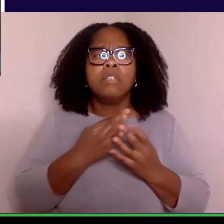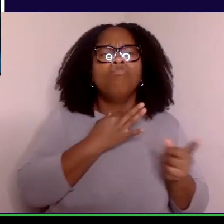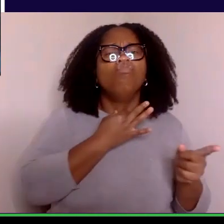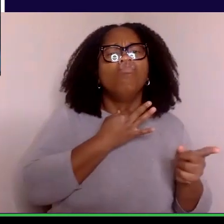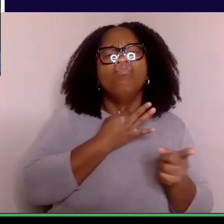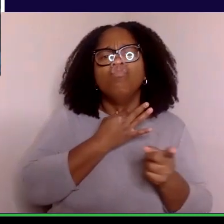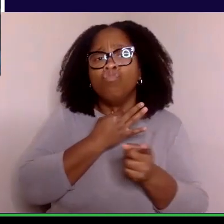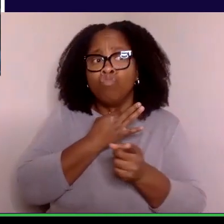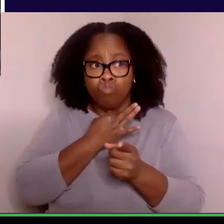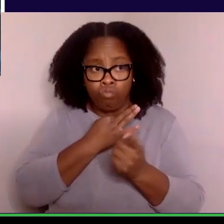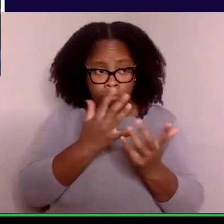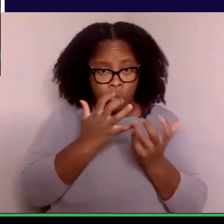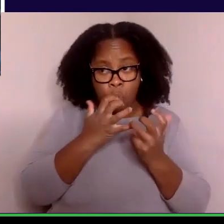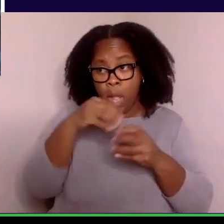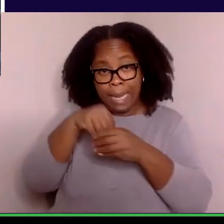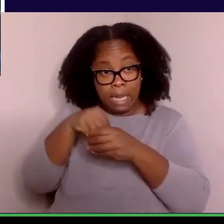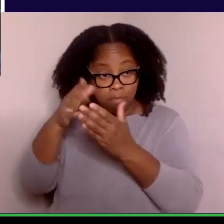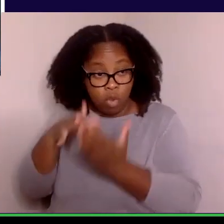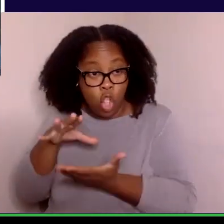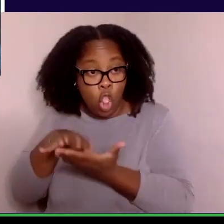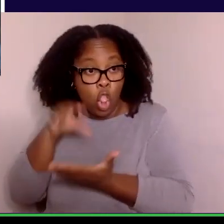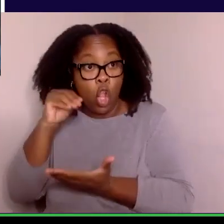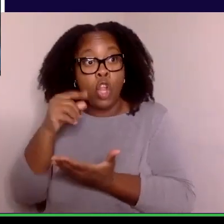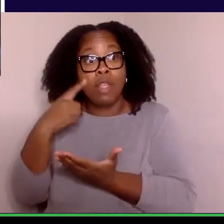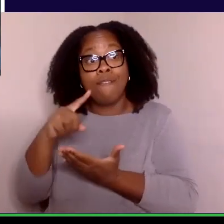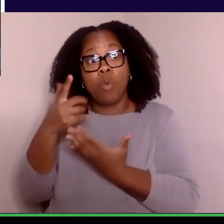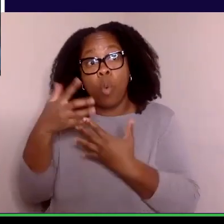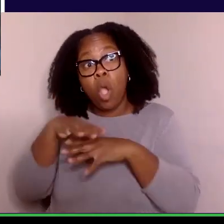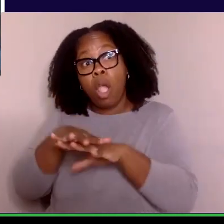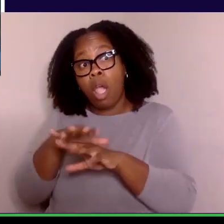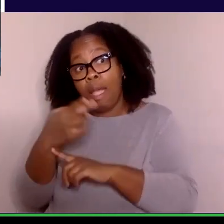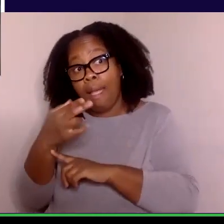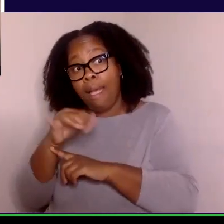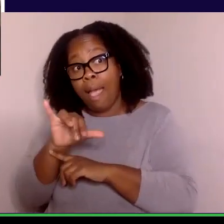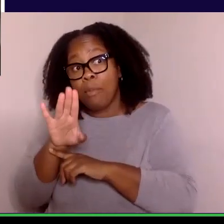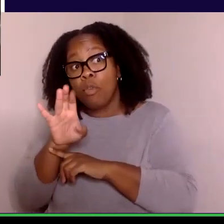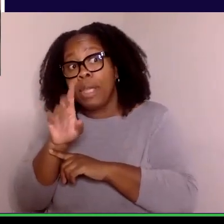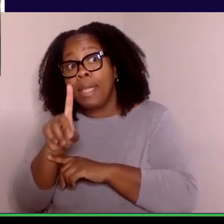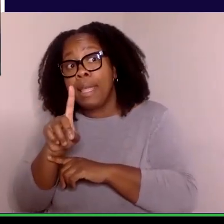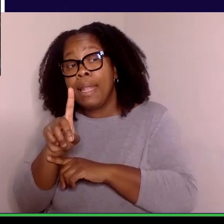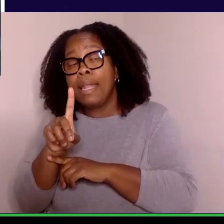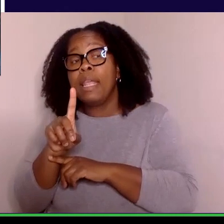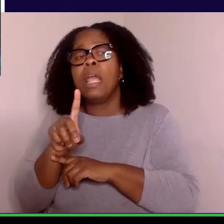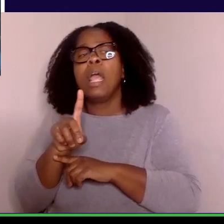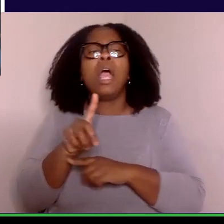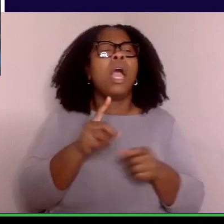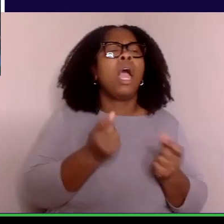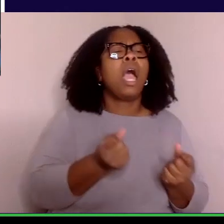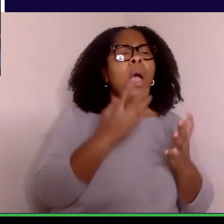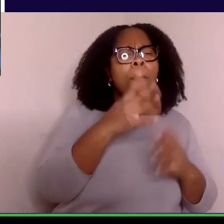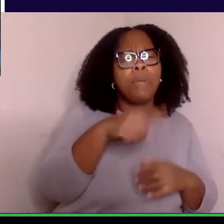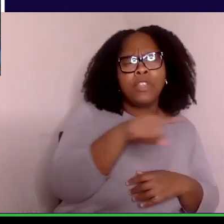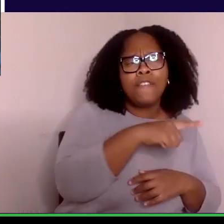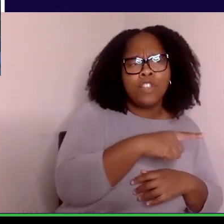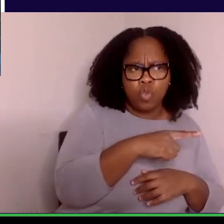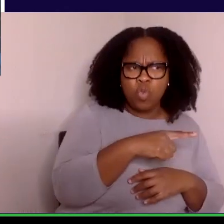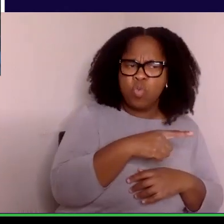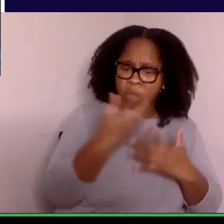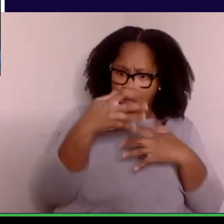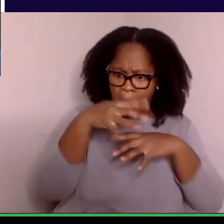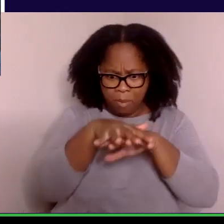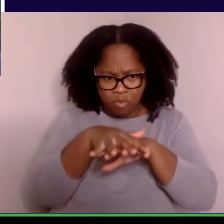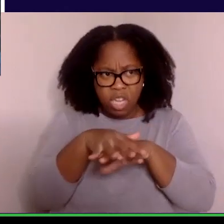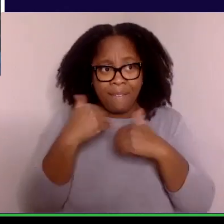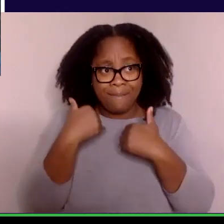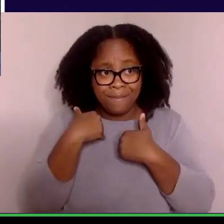learning under a hybrid model once available, and how many would opt to stay fully